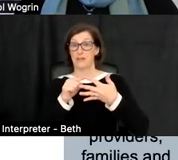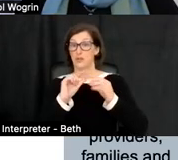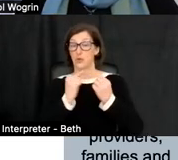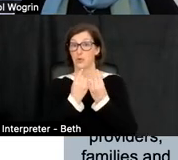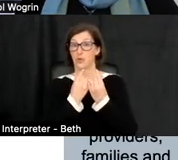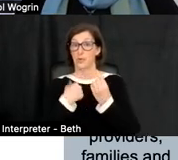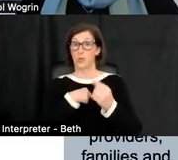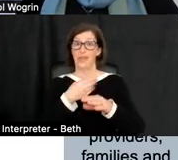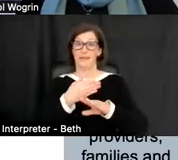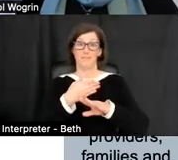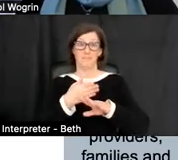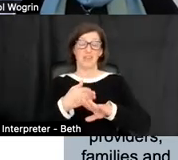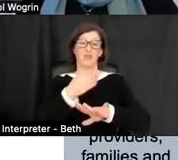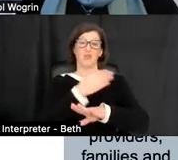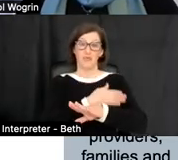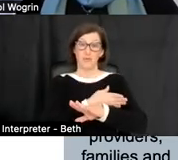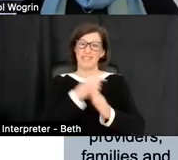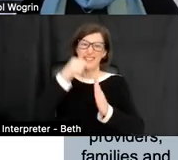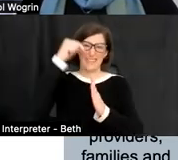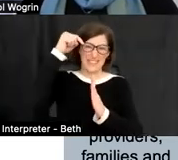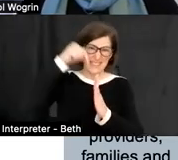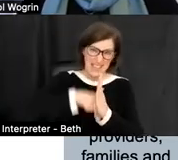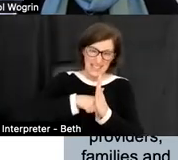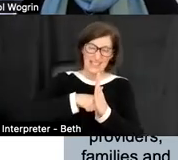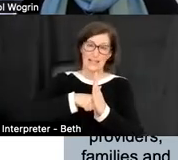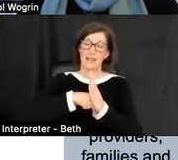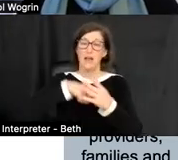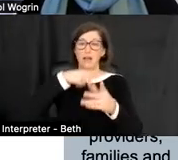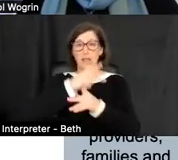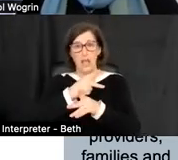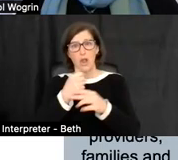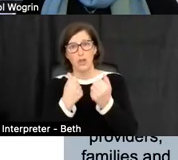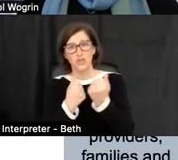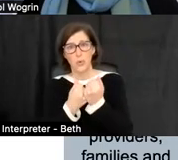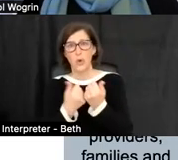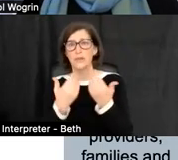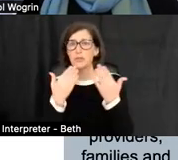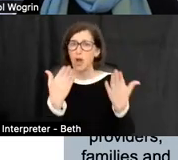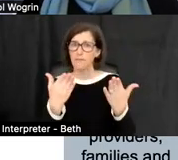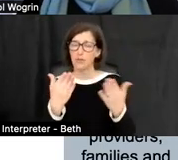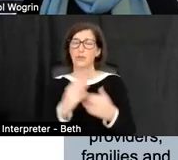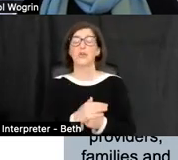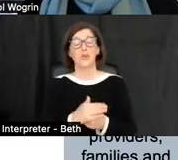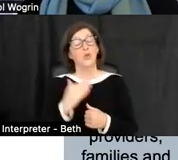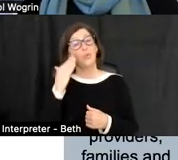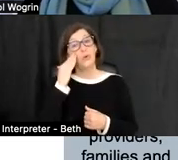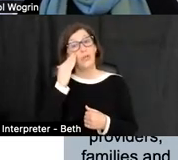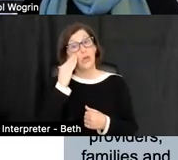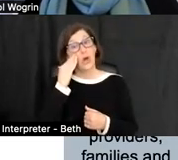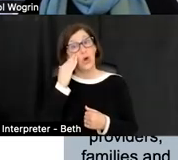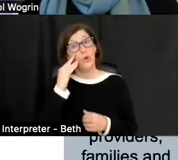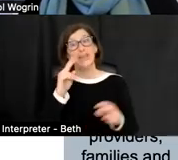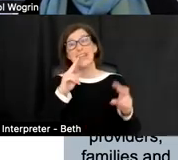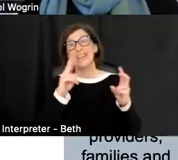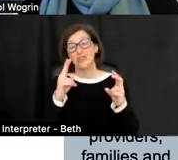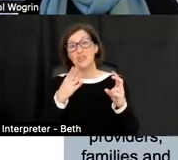increase the intensity of the care and support that is offered. We know, though, that certainly issues of